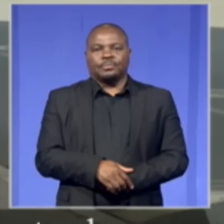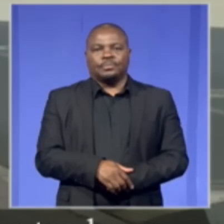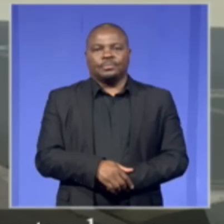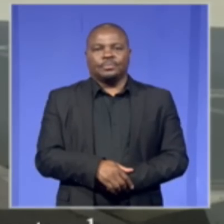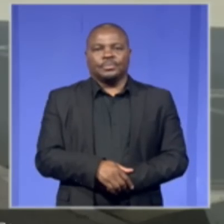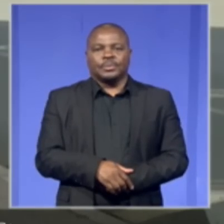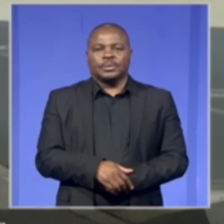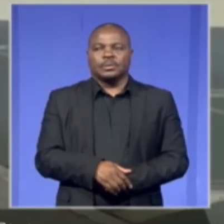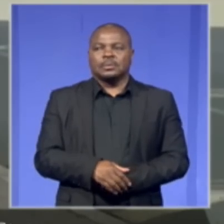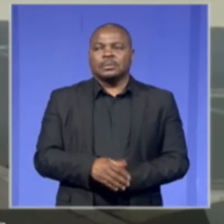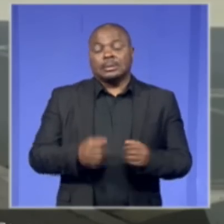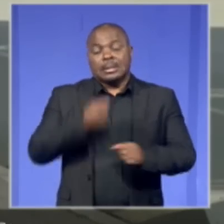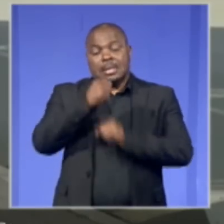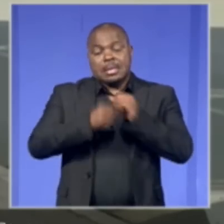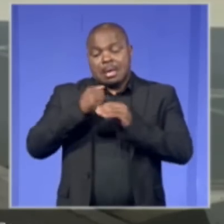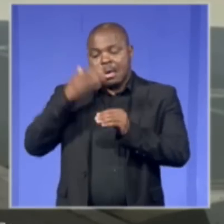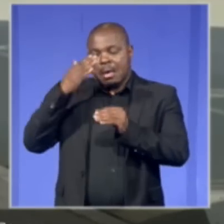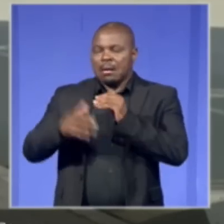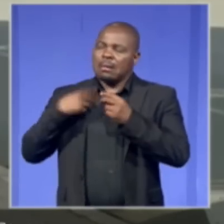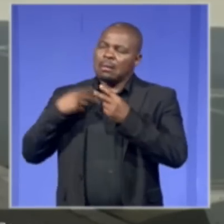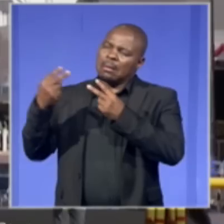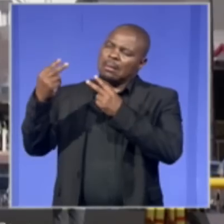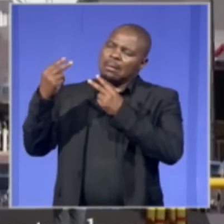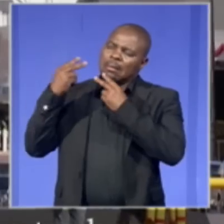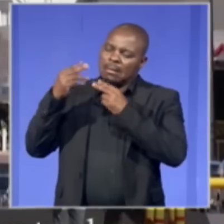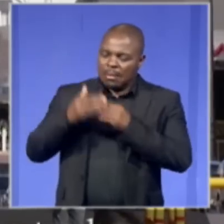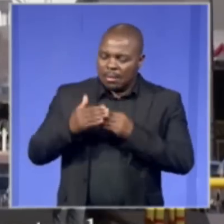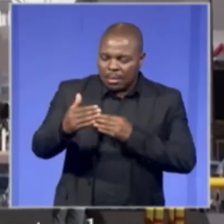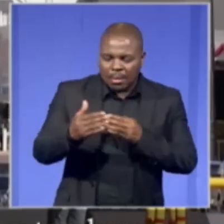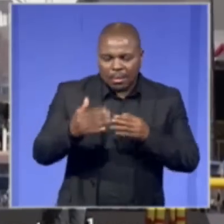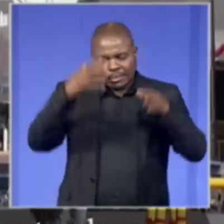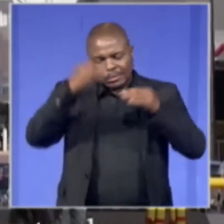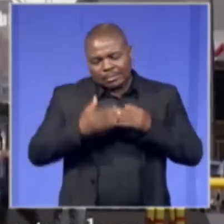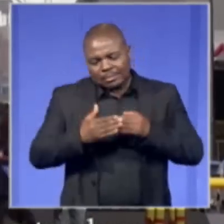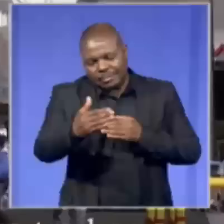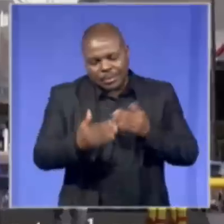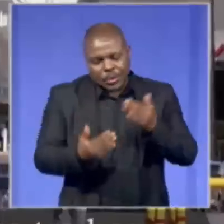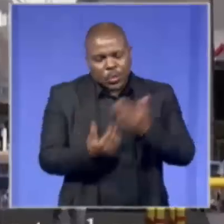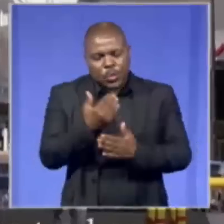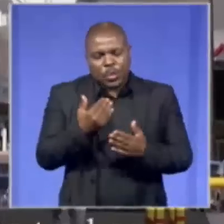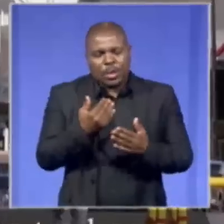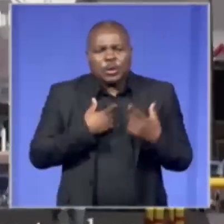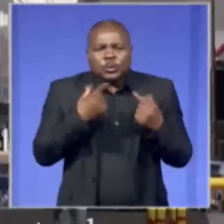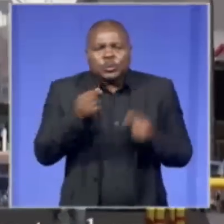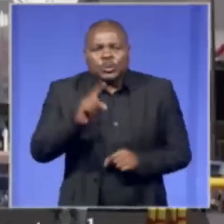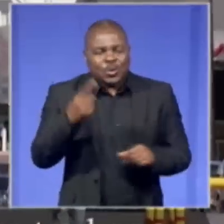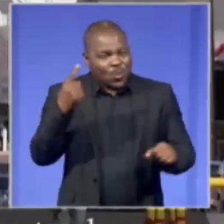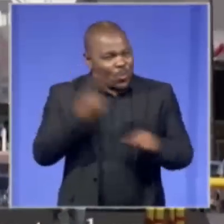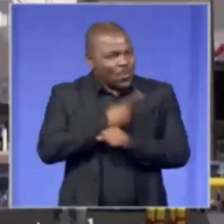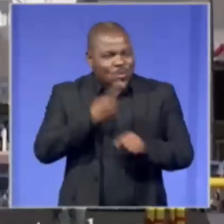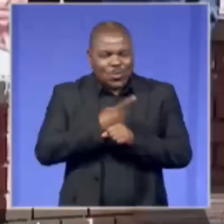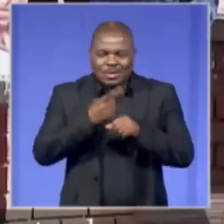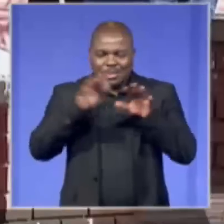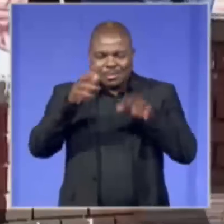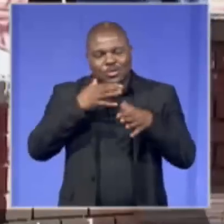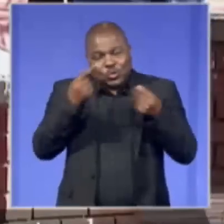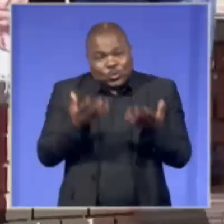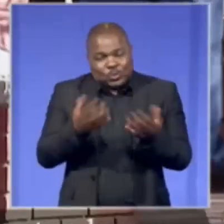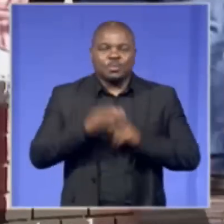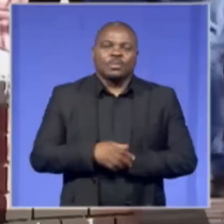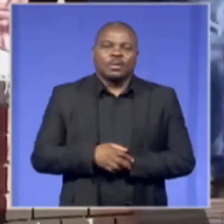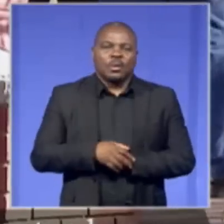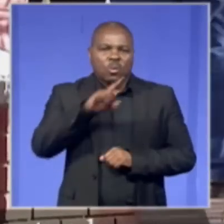sekaseka ngwaga o felang le go dira ditshwetso mo go o mošwa ke sengwe se bontsi bo se dirang ka metlha ka nako eno ya ngwaga